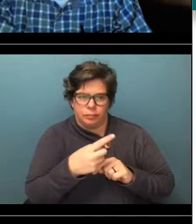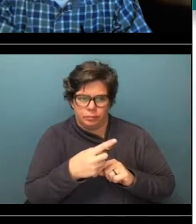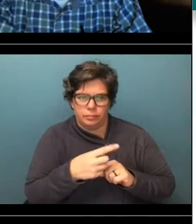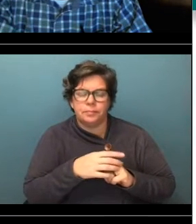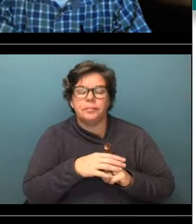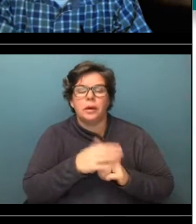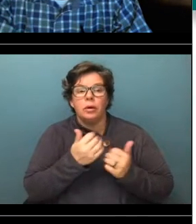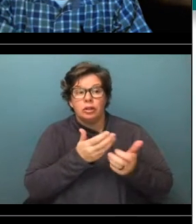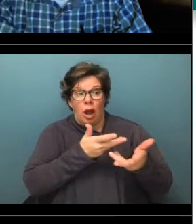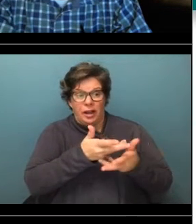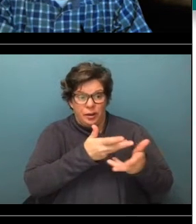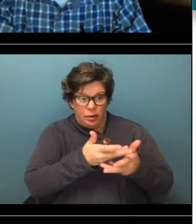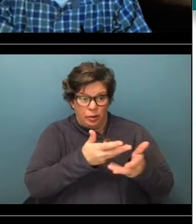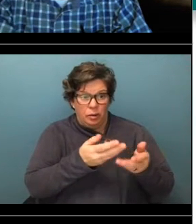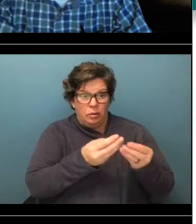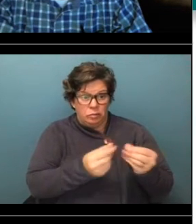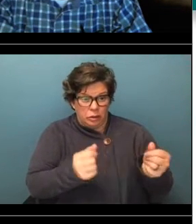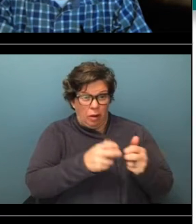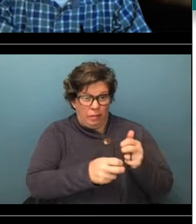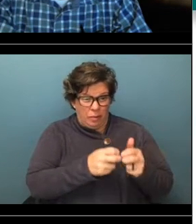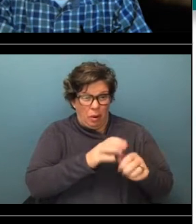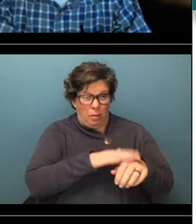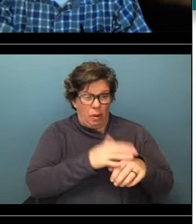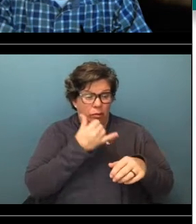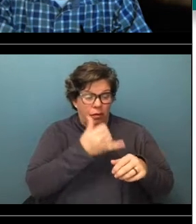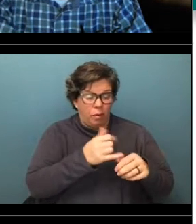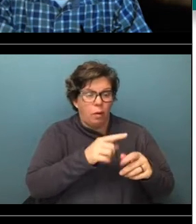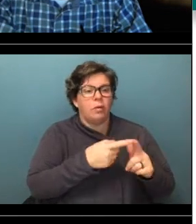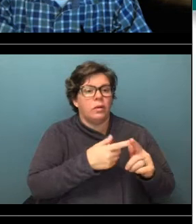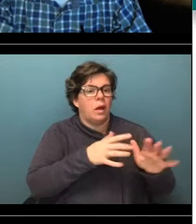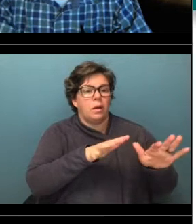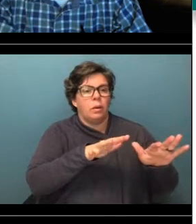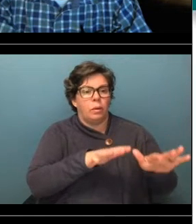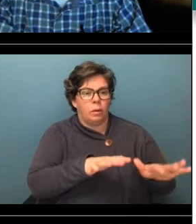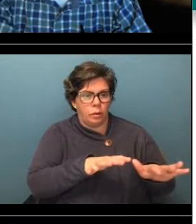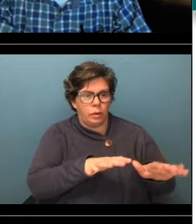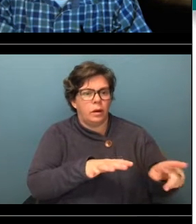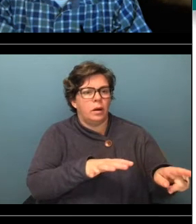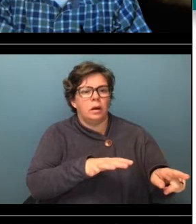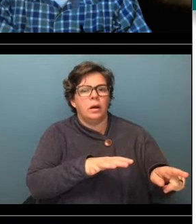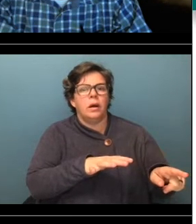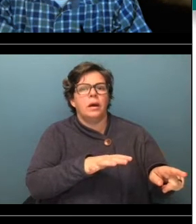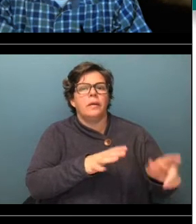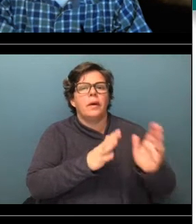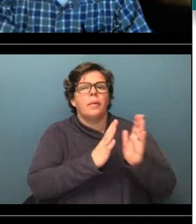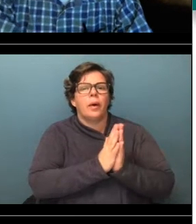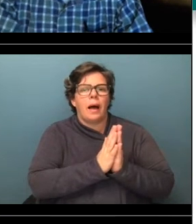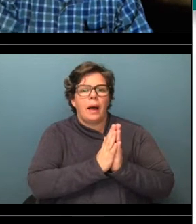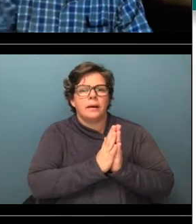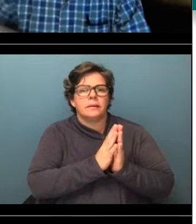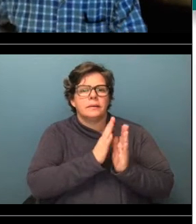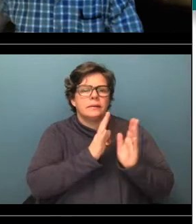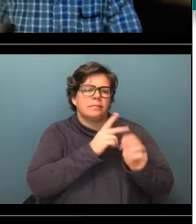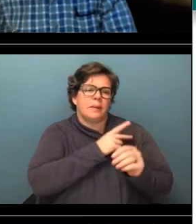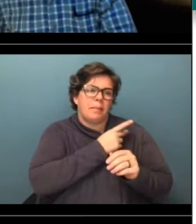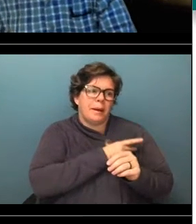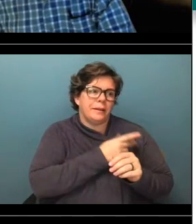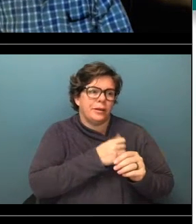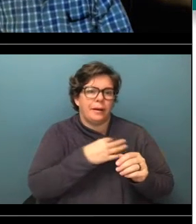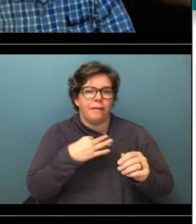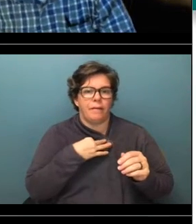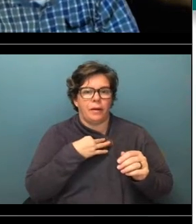resolve the issue over the phone, we'll try to engage the client in any level of voluntary treatment that we can. If that means we're going